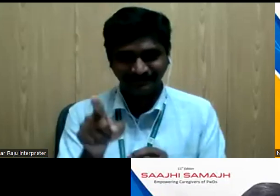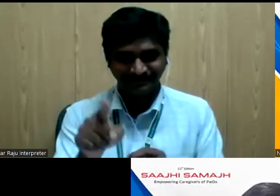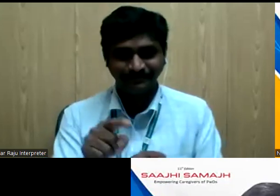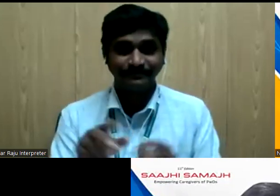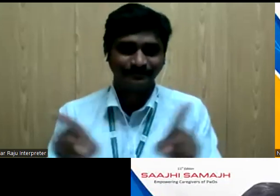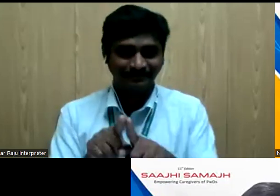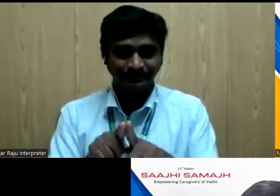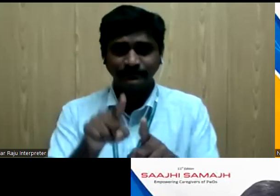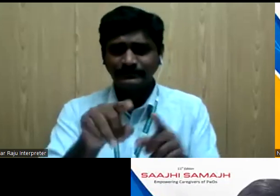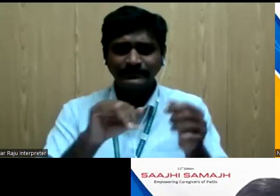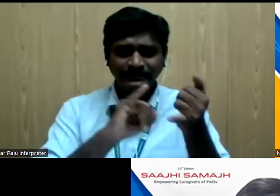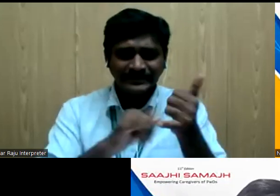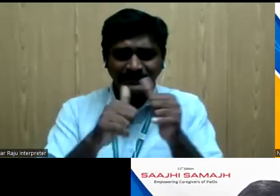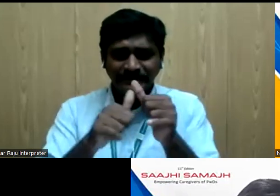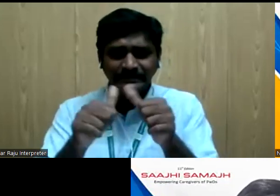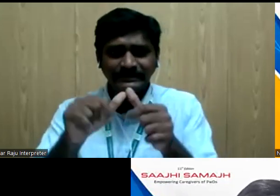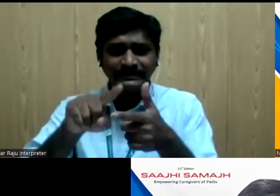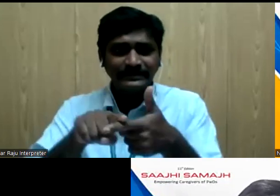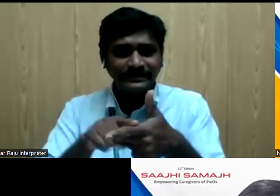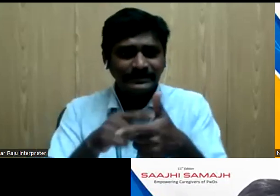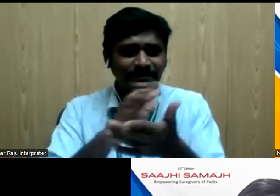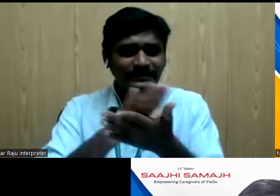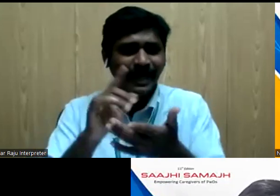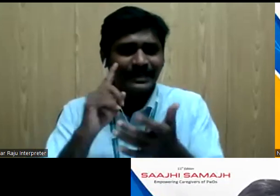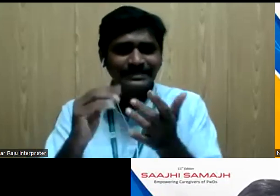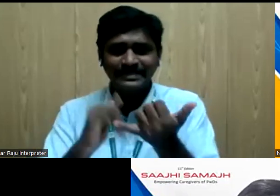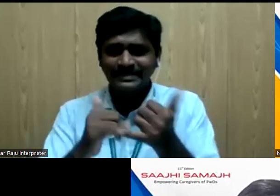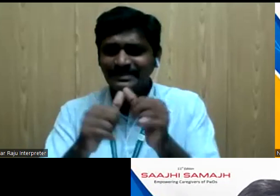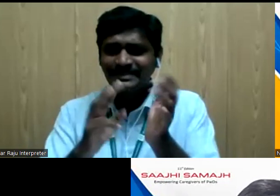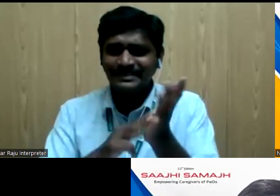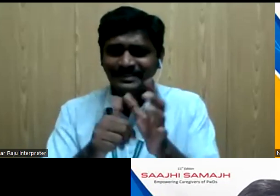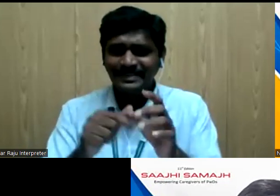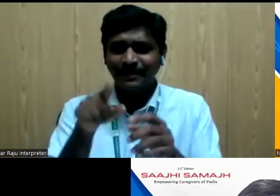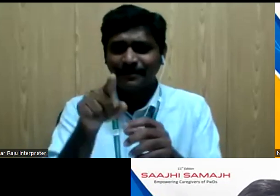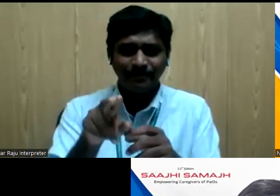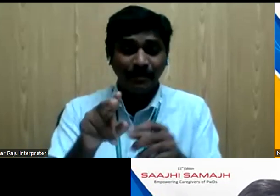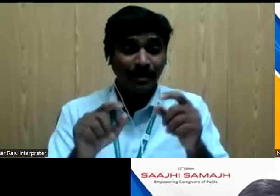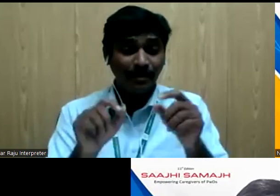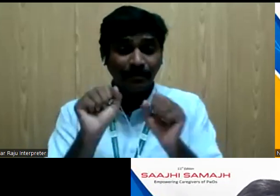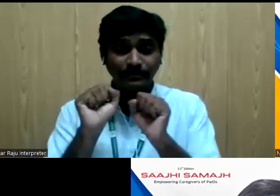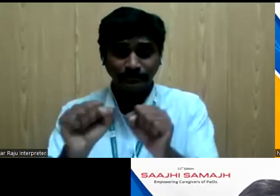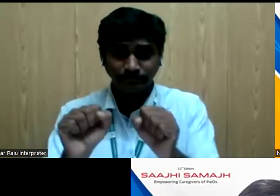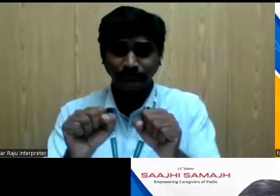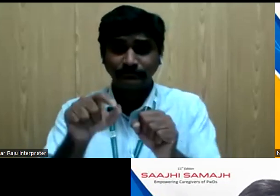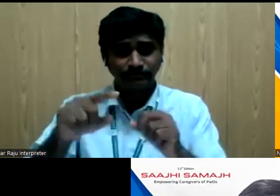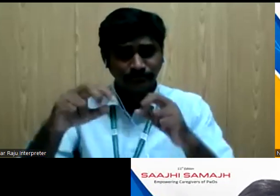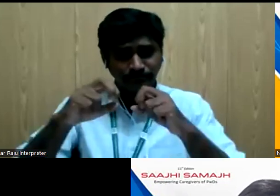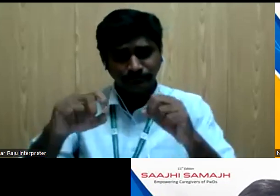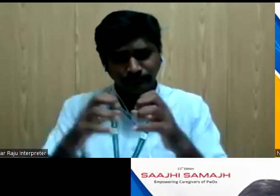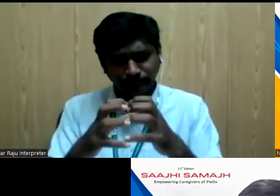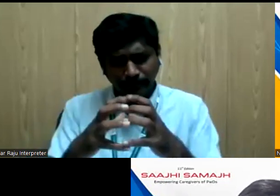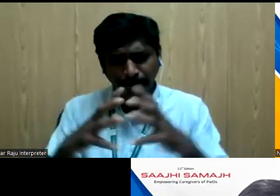or shared understanding, if you translate it to English, it's Tech Mahindra Foundation's attempt towards creating a broader platform to